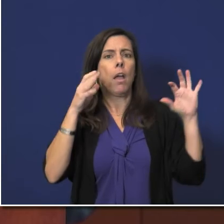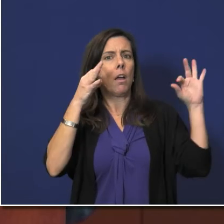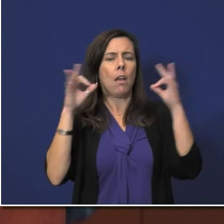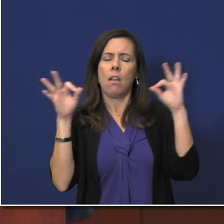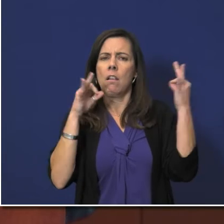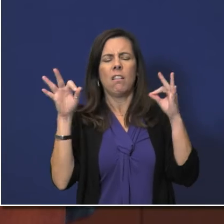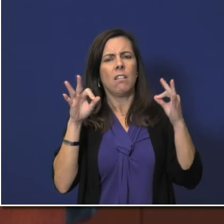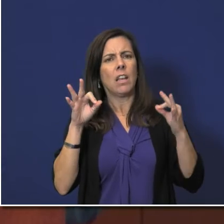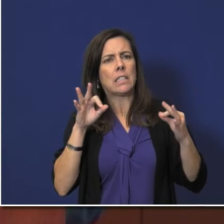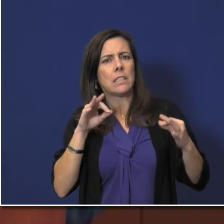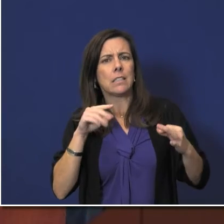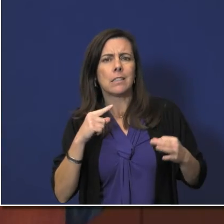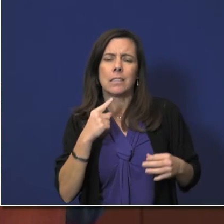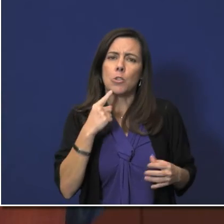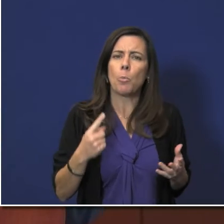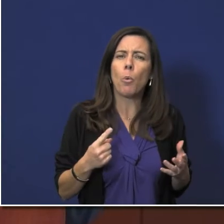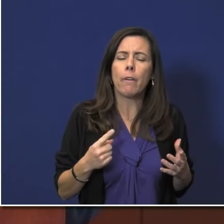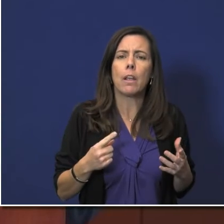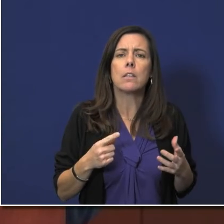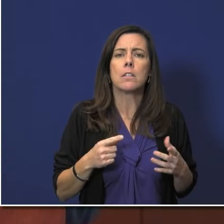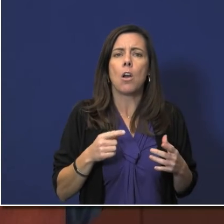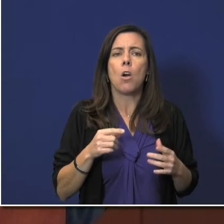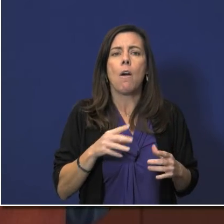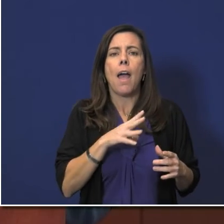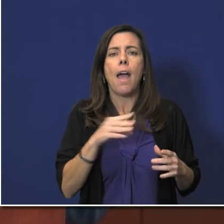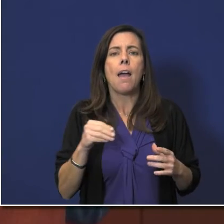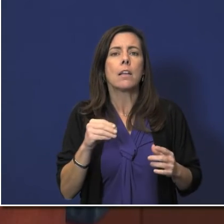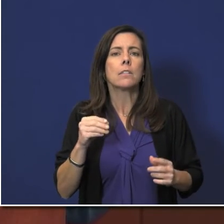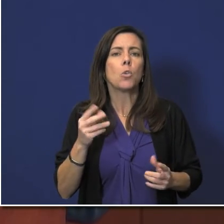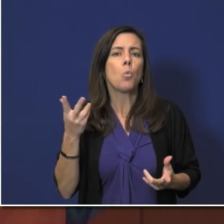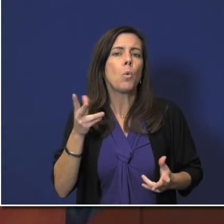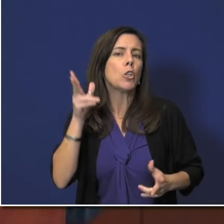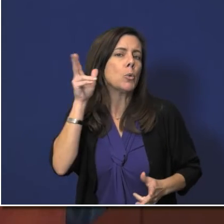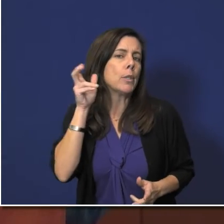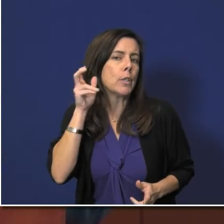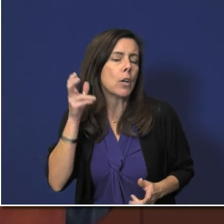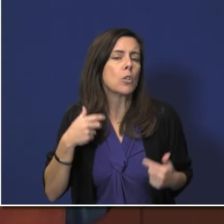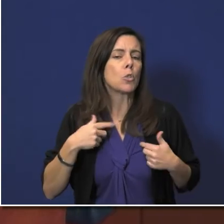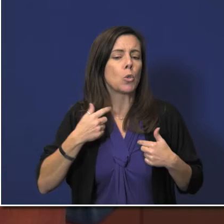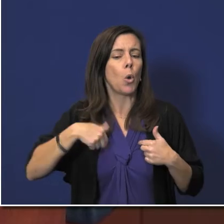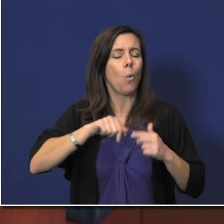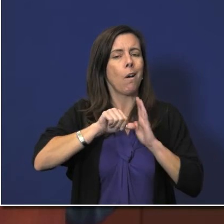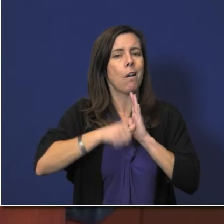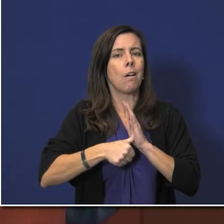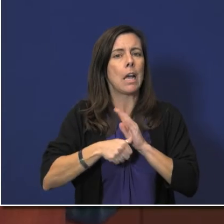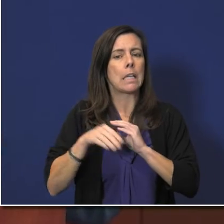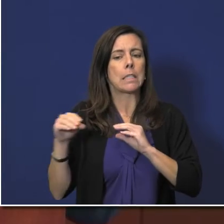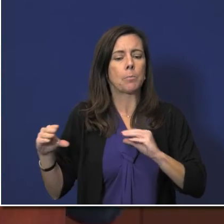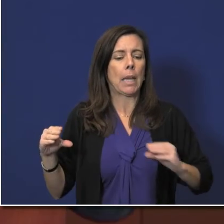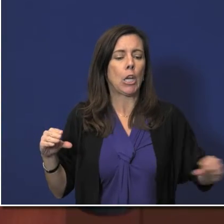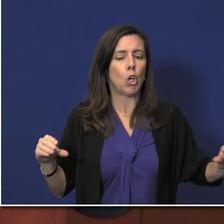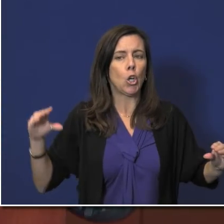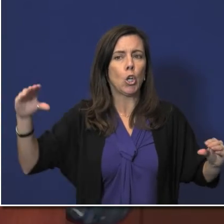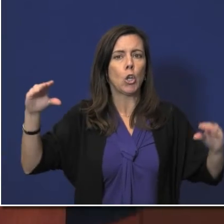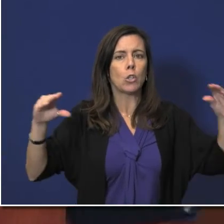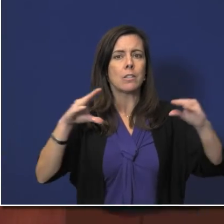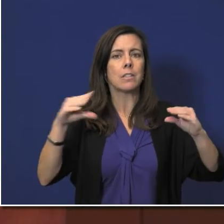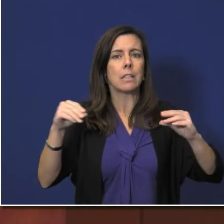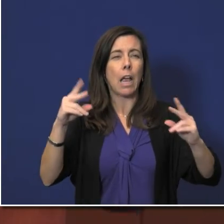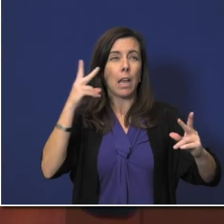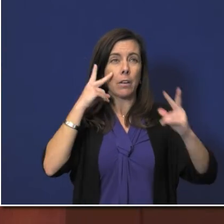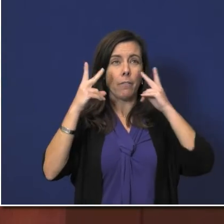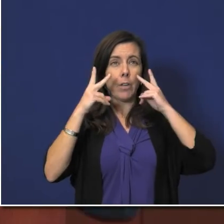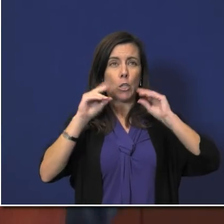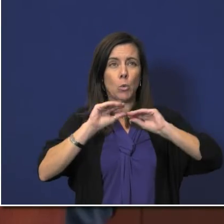when you have student performers, and you're going to lose audibility. And so we're implementing speakers and an AV system that will ensure that that